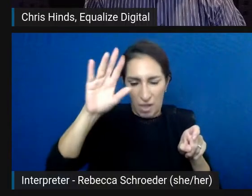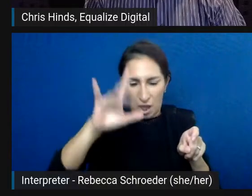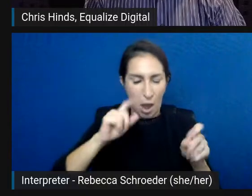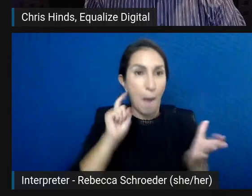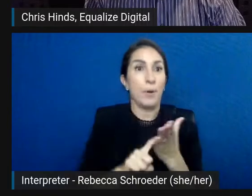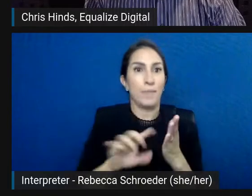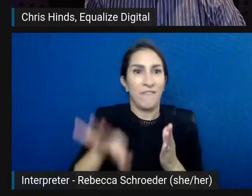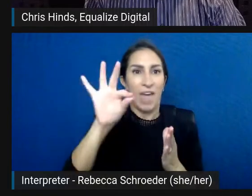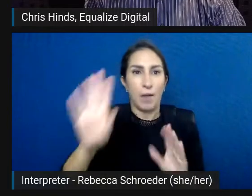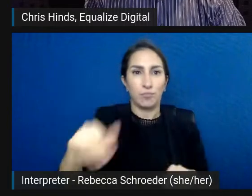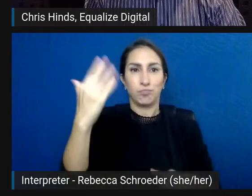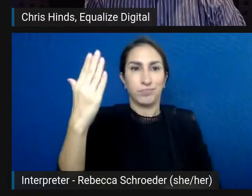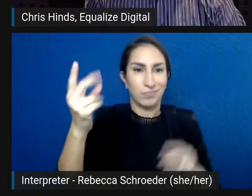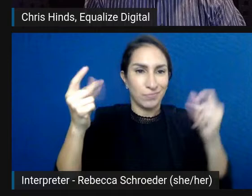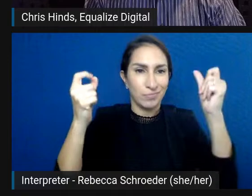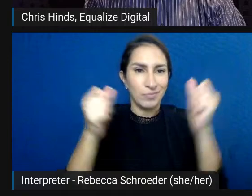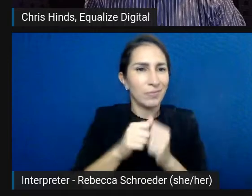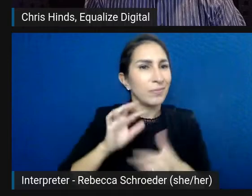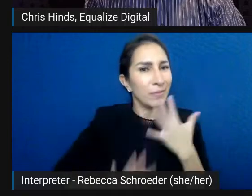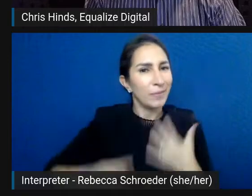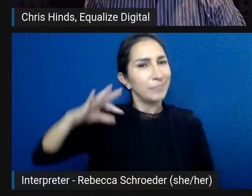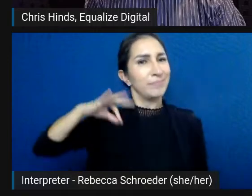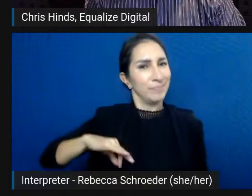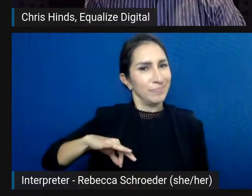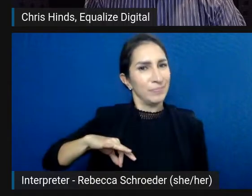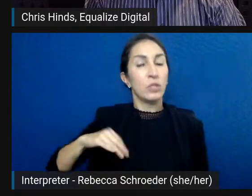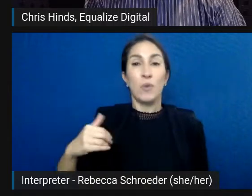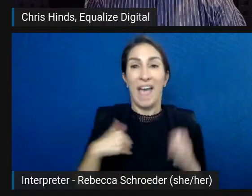a transcript is,